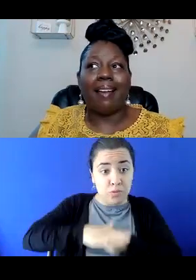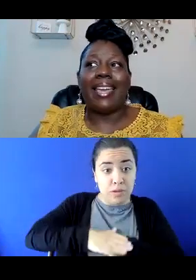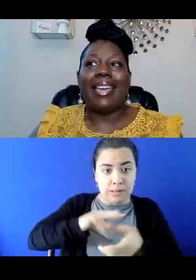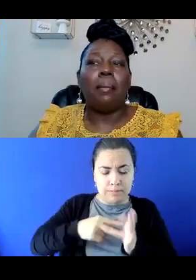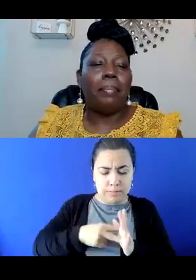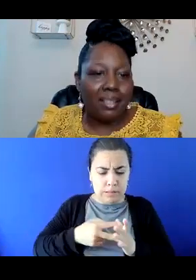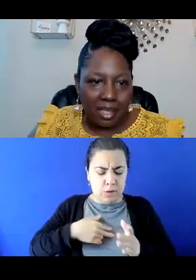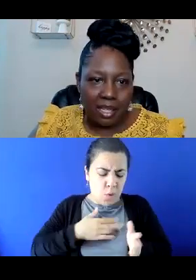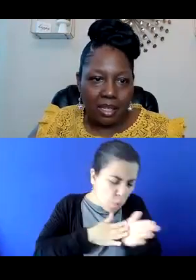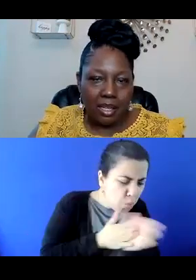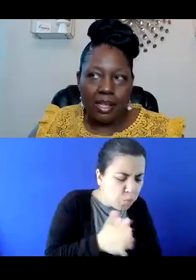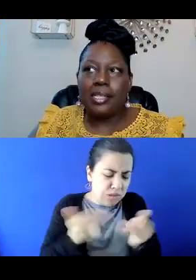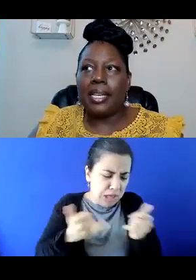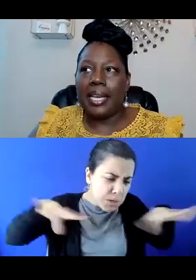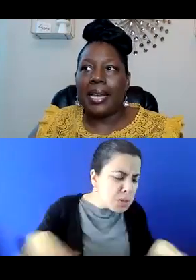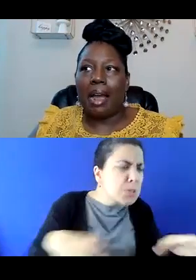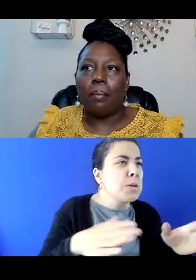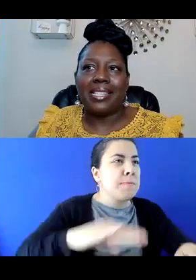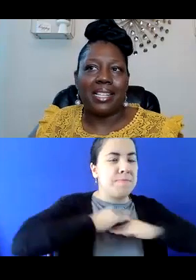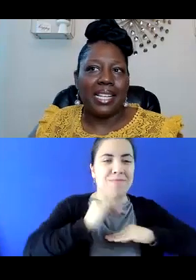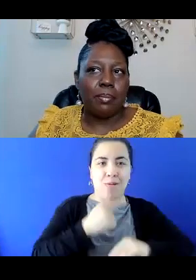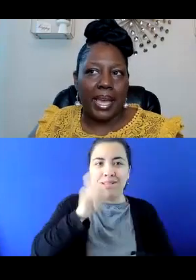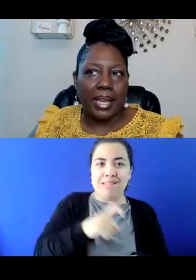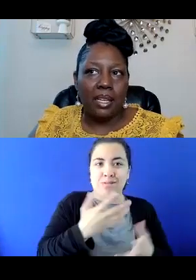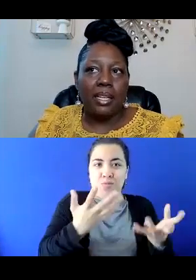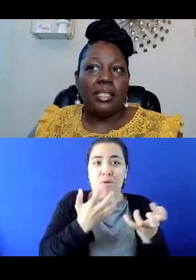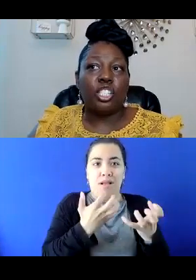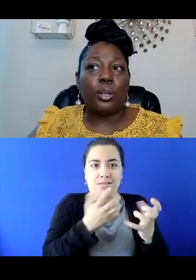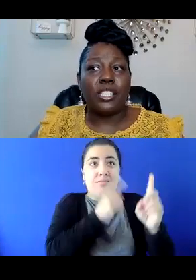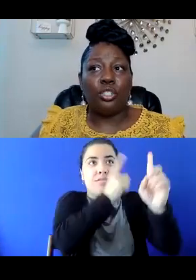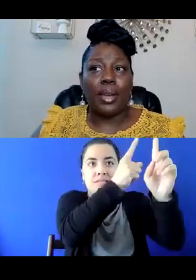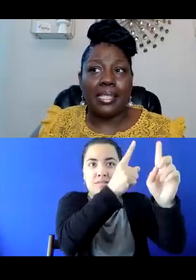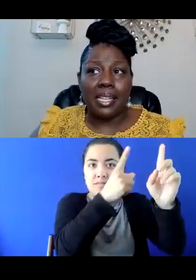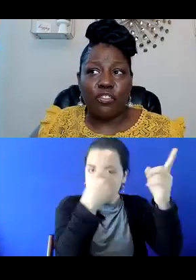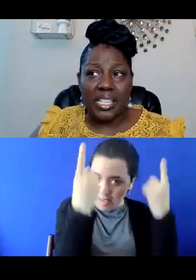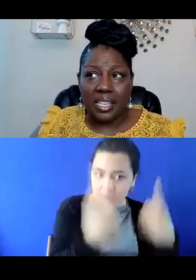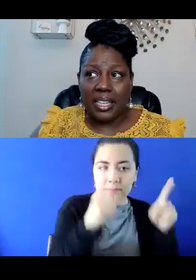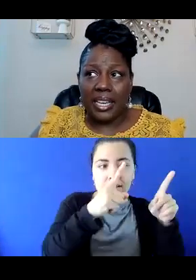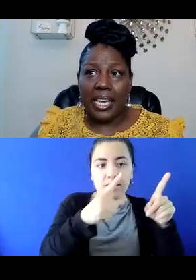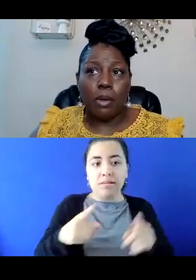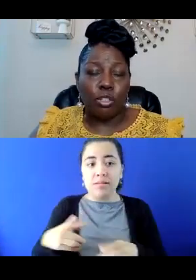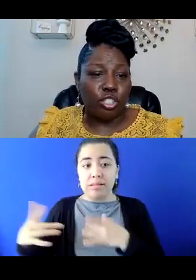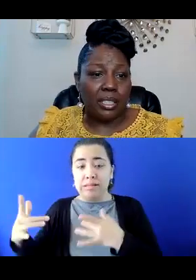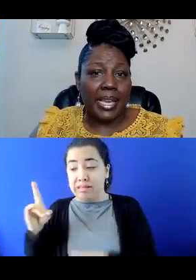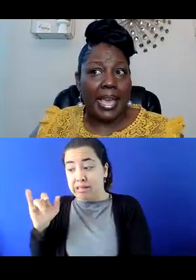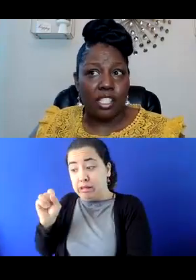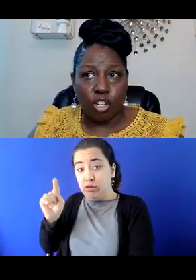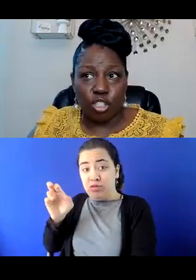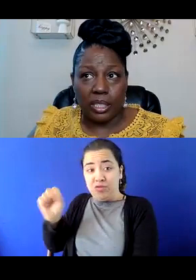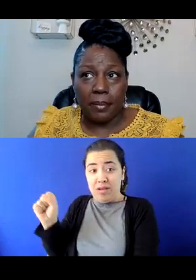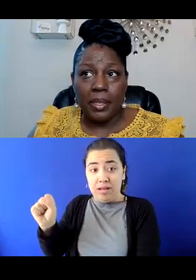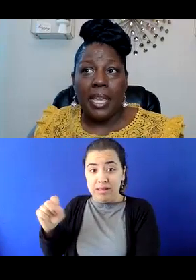is our inability to get our basic needs met. Distress drains us physically, emotionally,